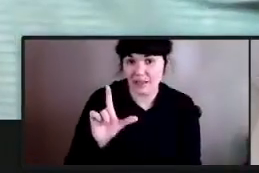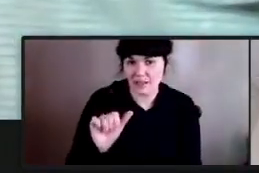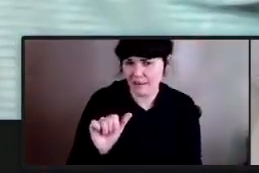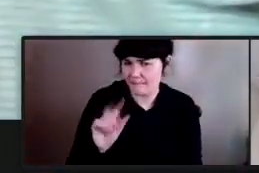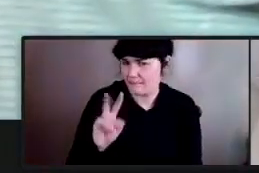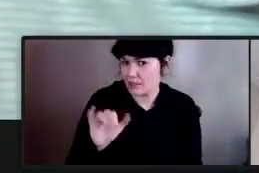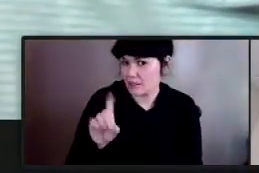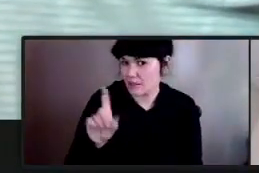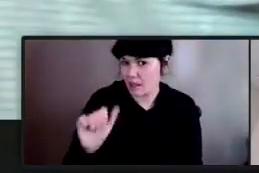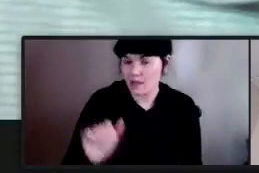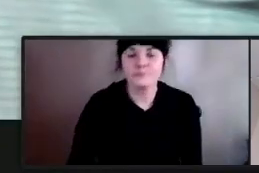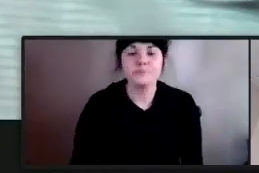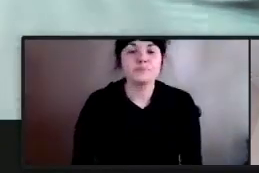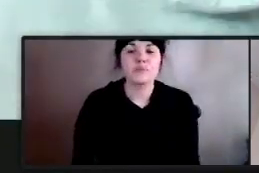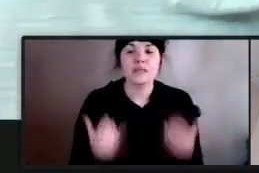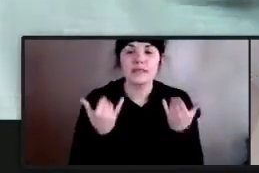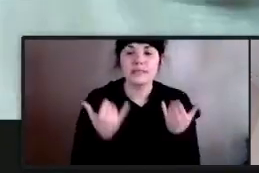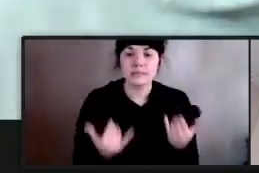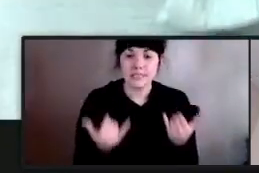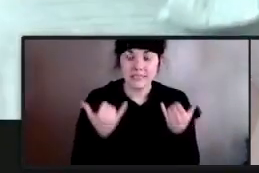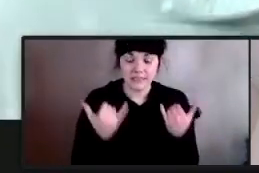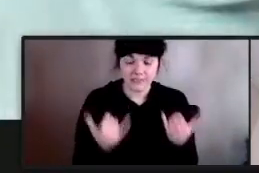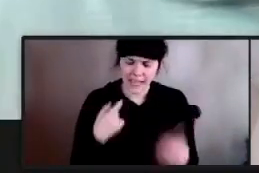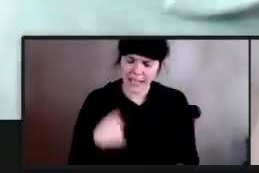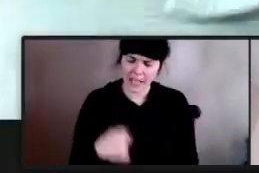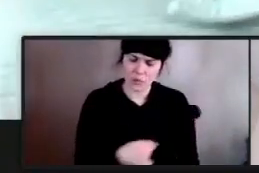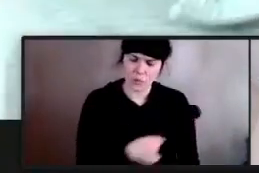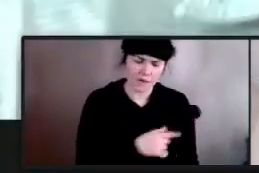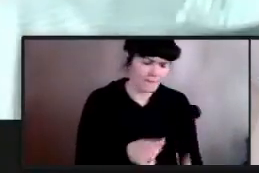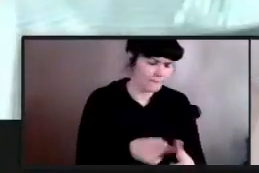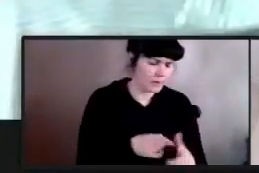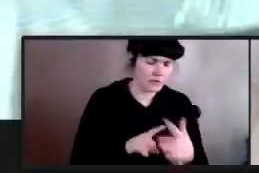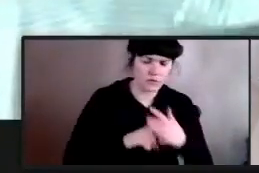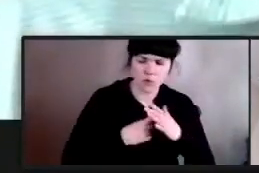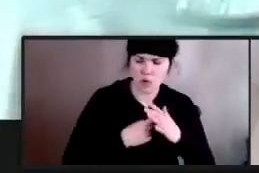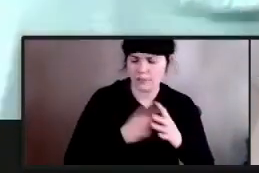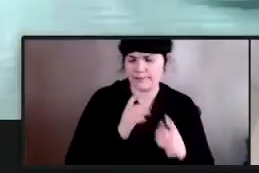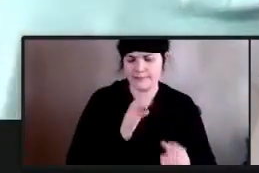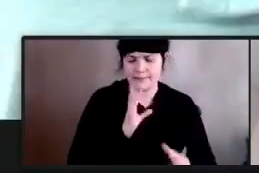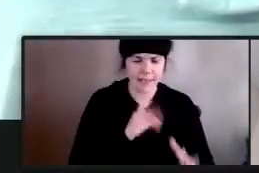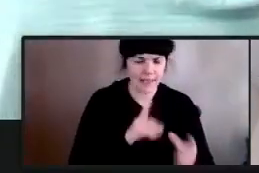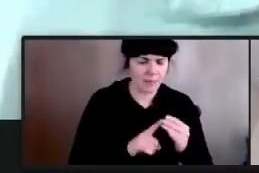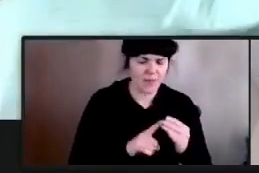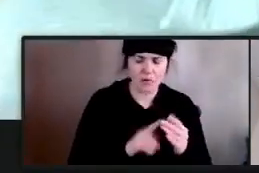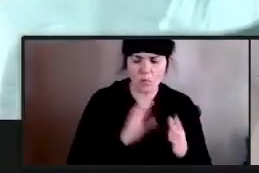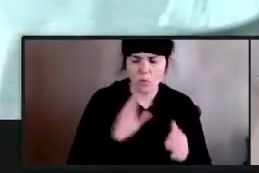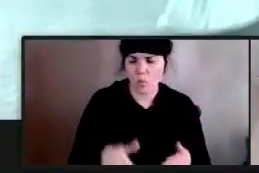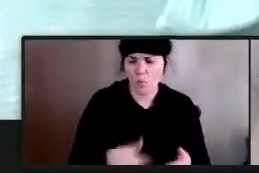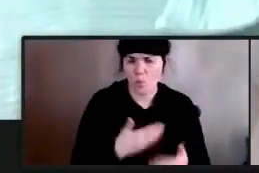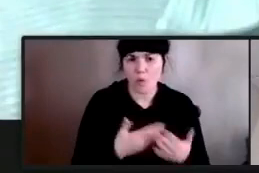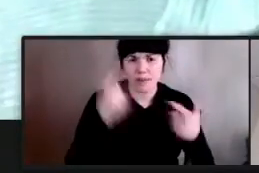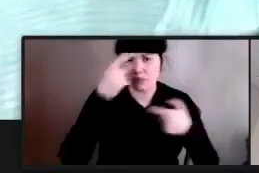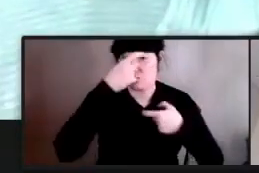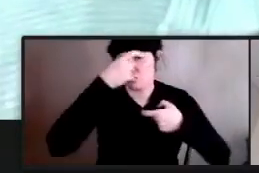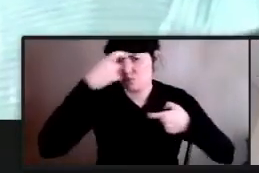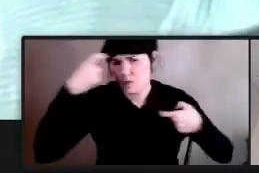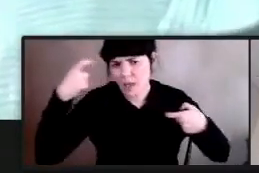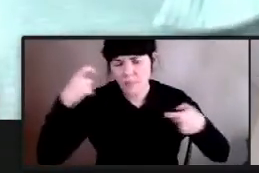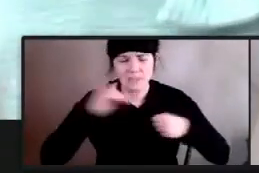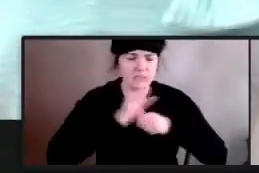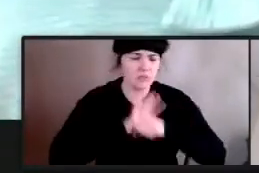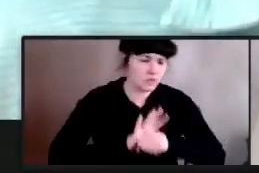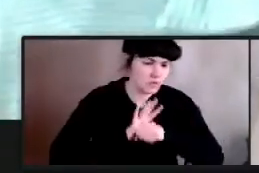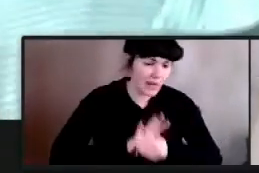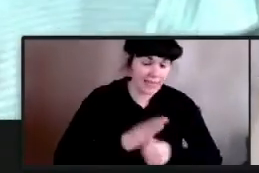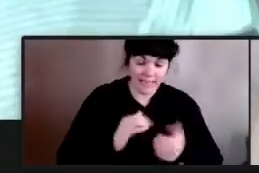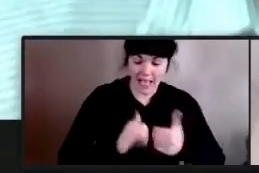out talking about the trauma, the stress that is happening to us right now, our ability to cope with that stress.